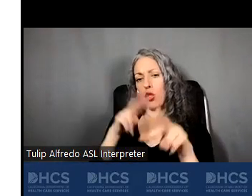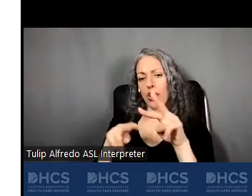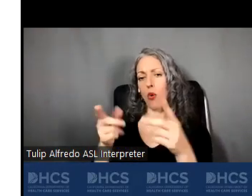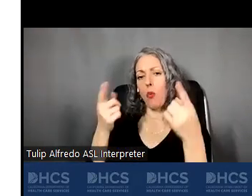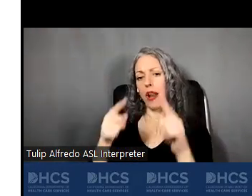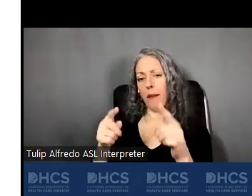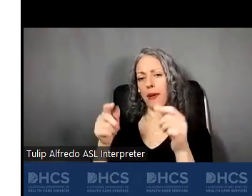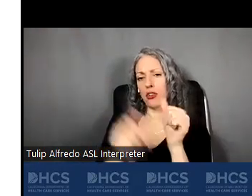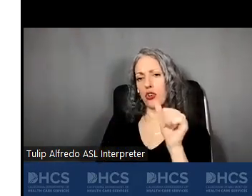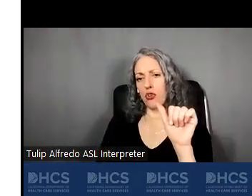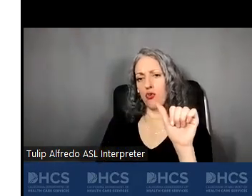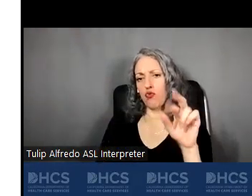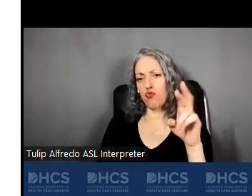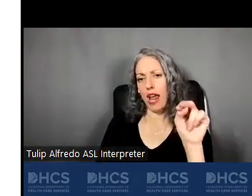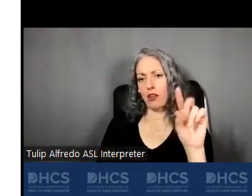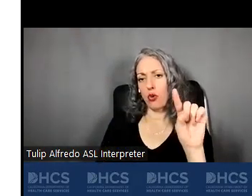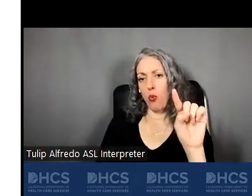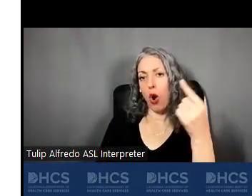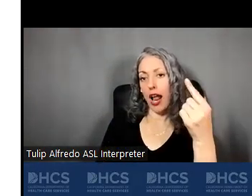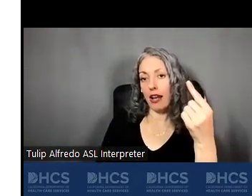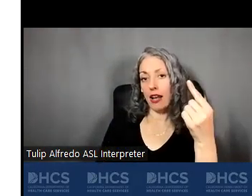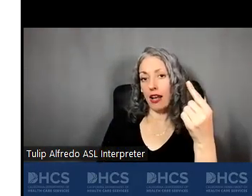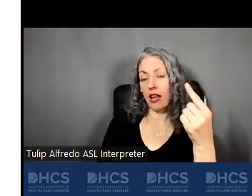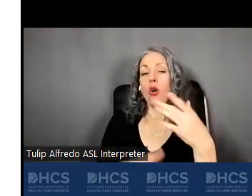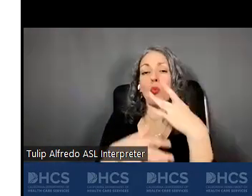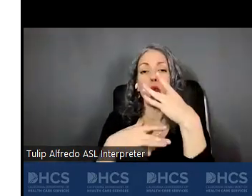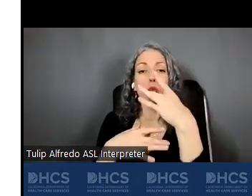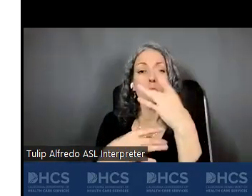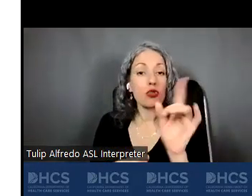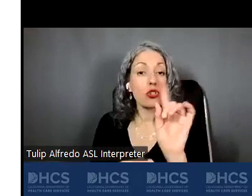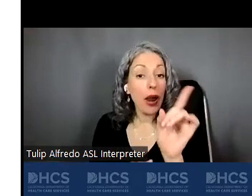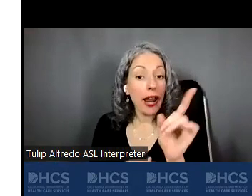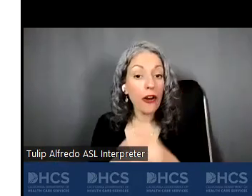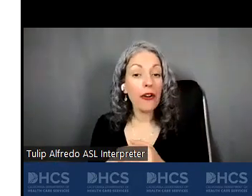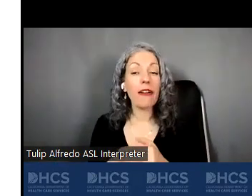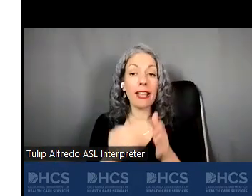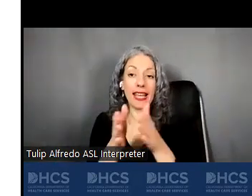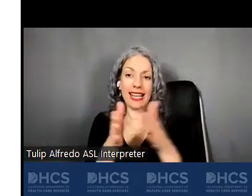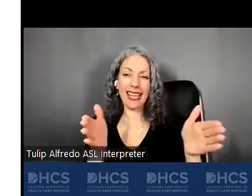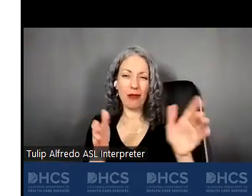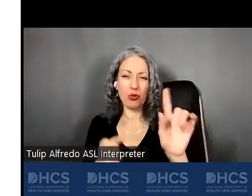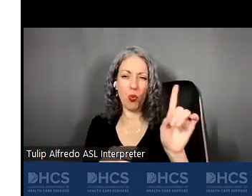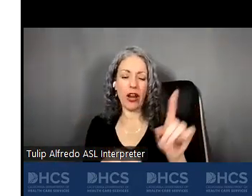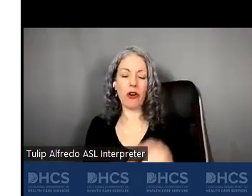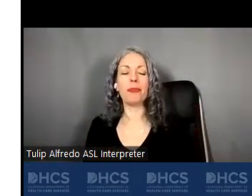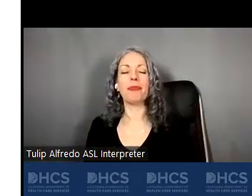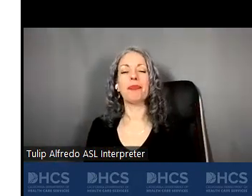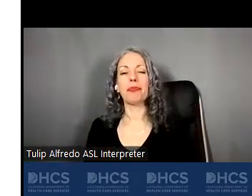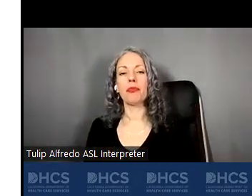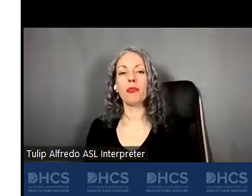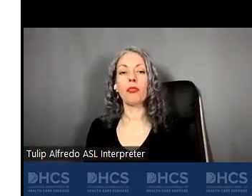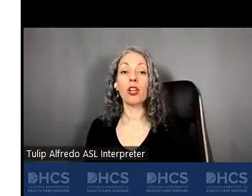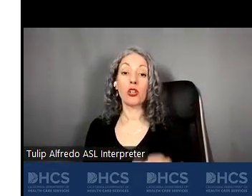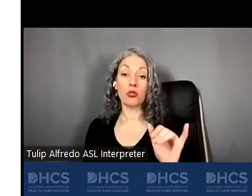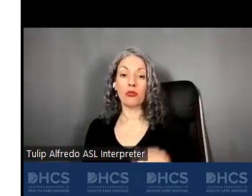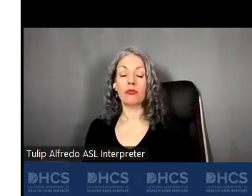round 1 as well, where there's interest and where there's gaps again. So, based on that, and then we're